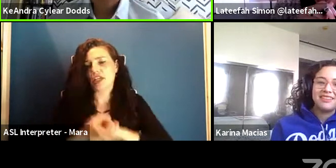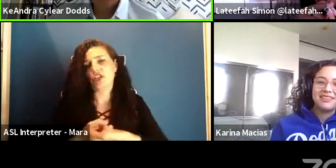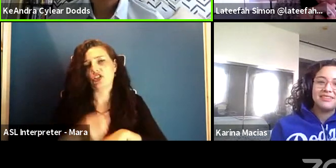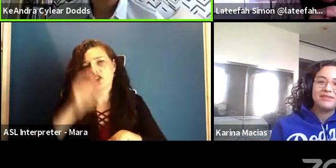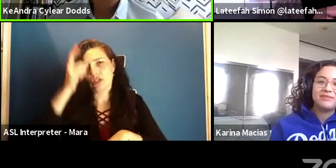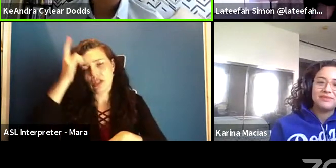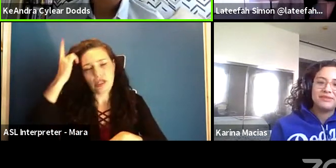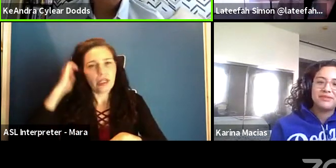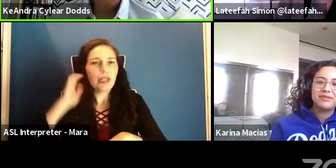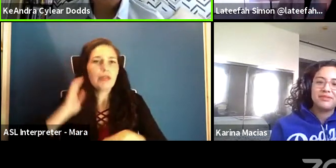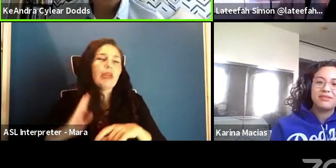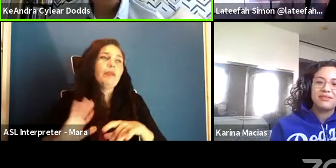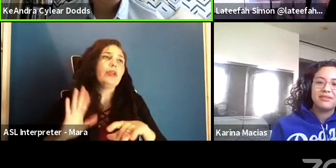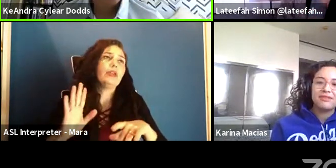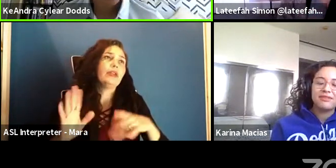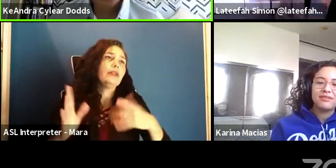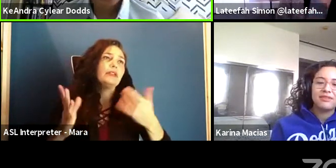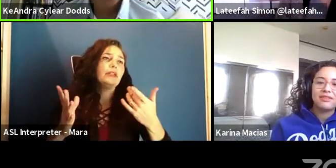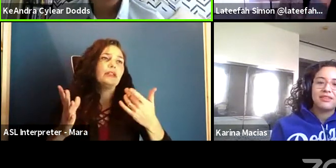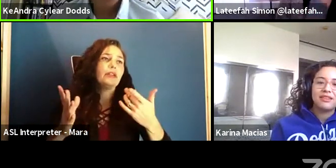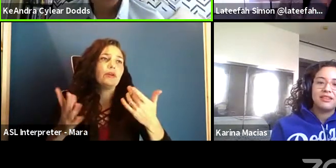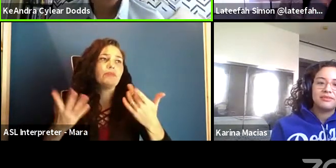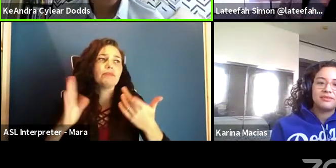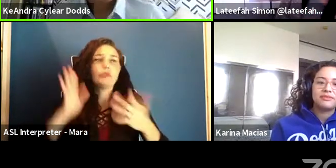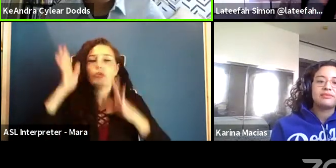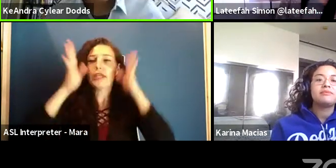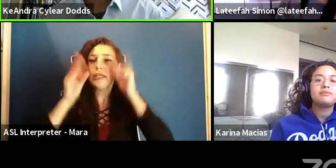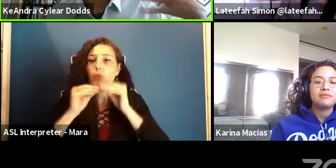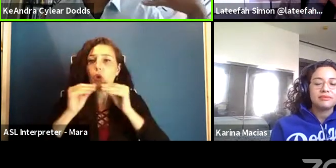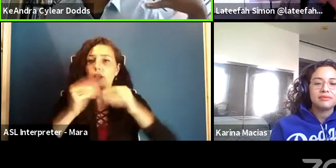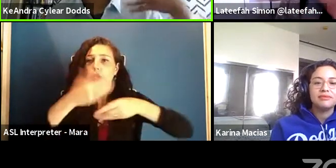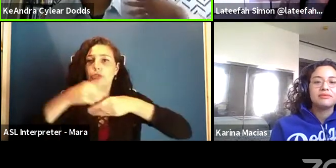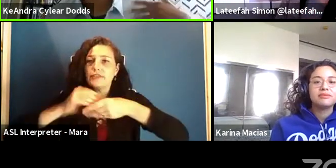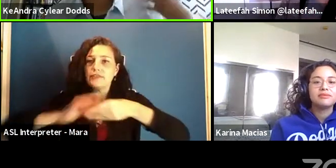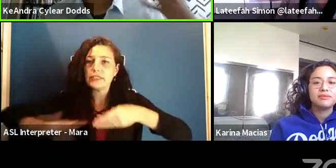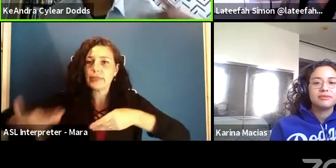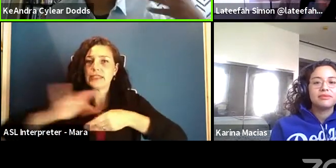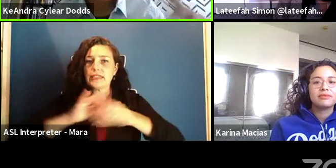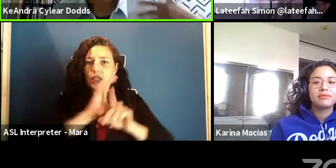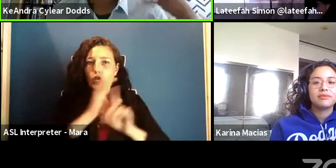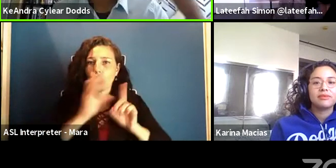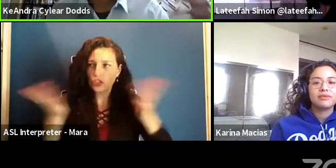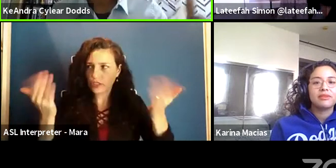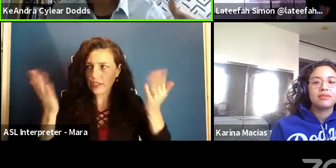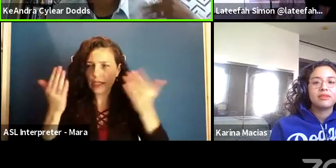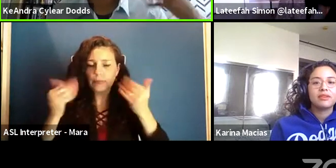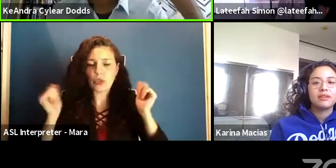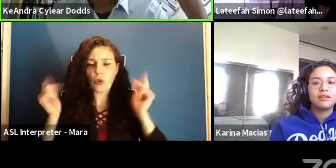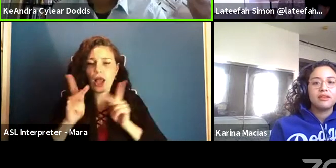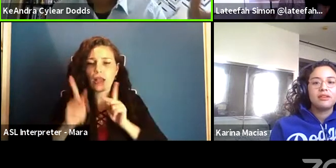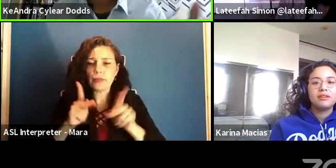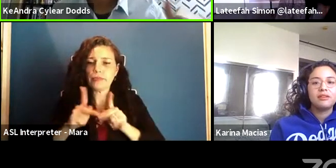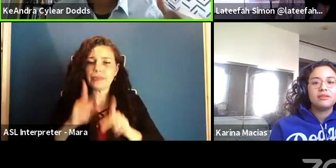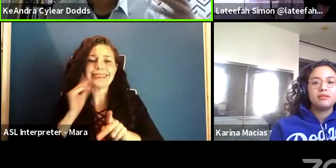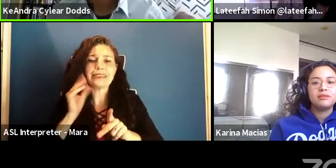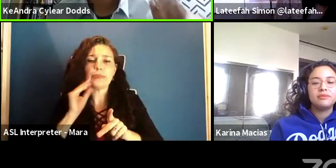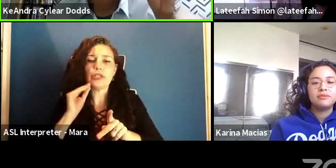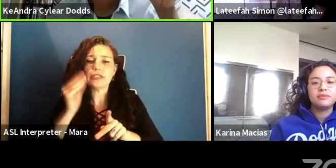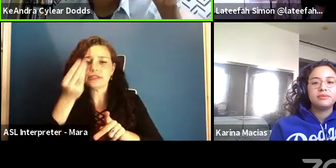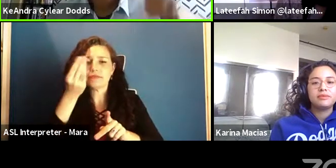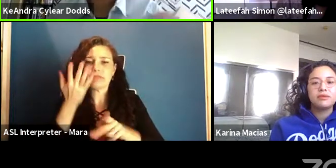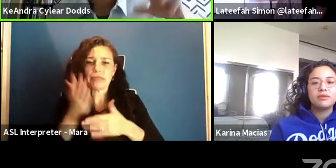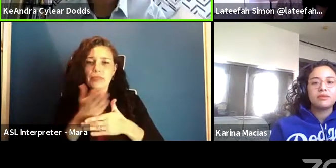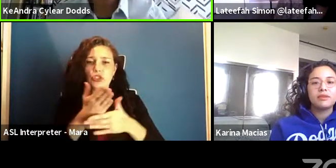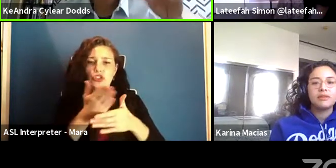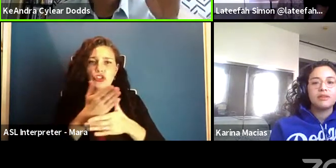opportunities, creating more inclusive spaces and culture so that happens, that people's lived experiences can be shared and can help inform the